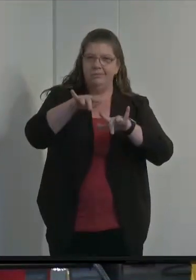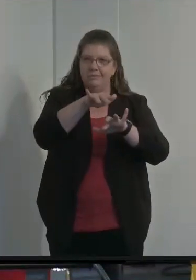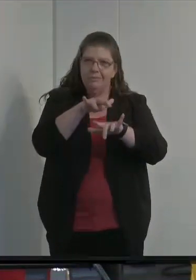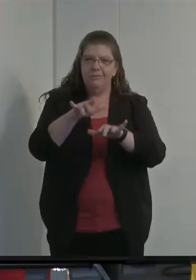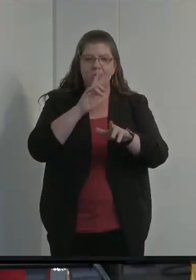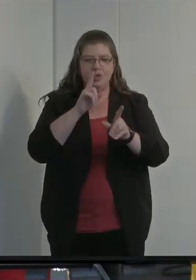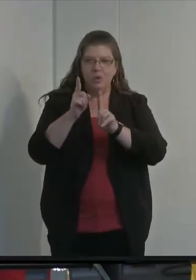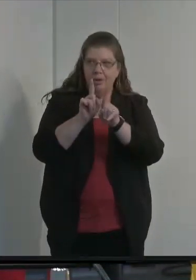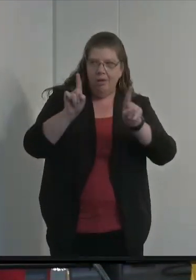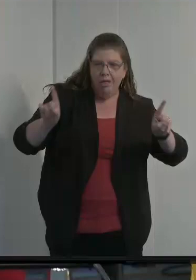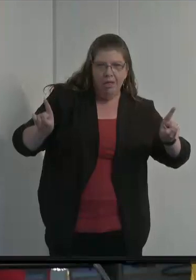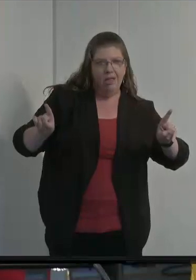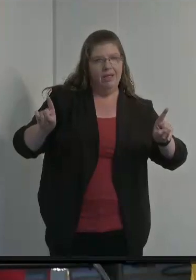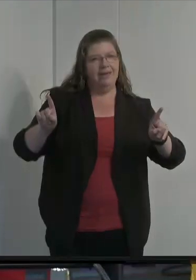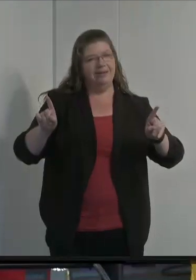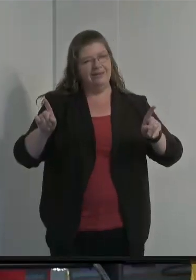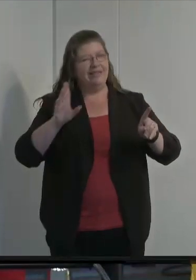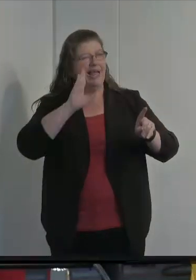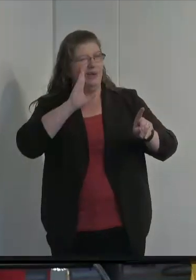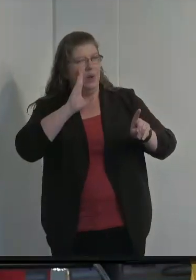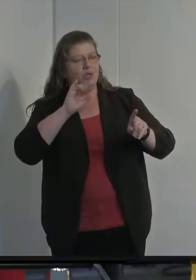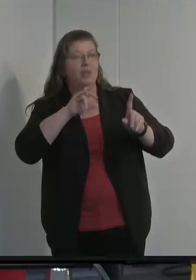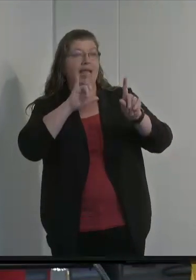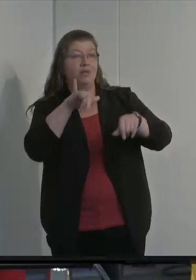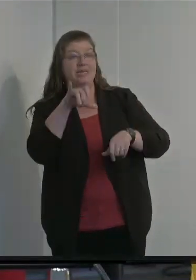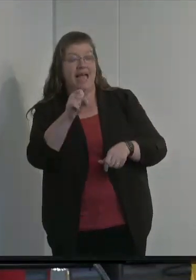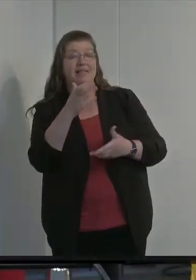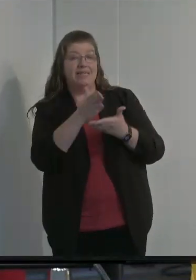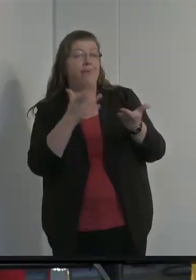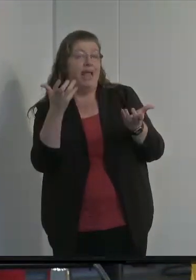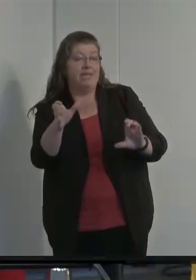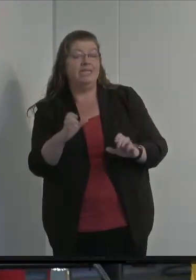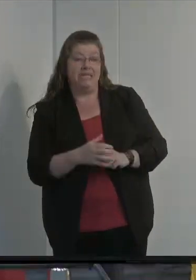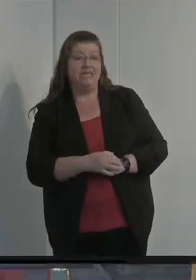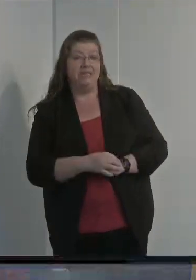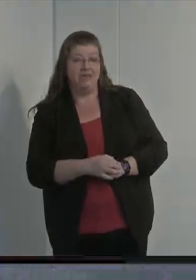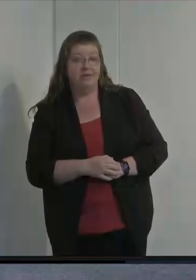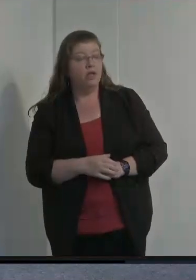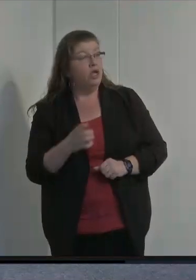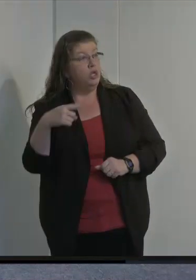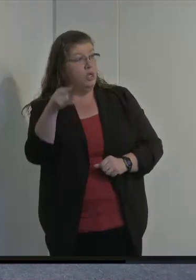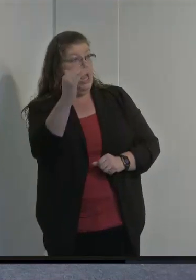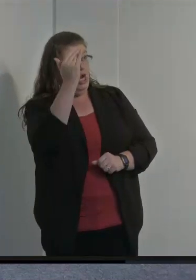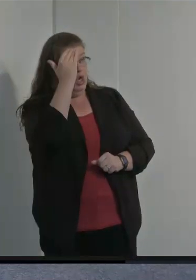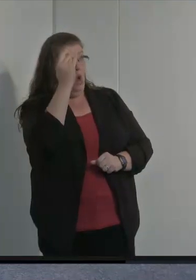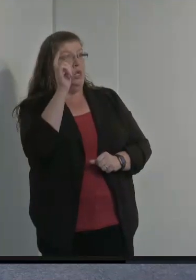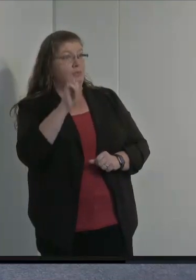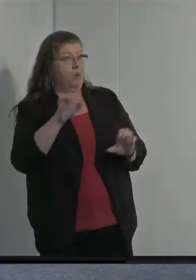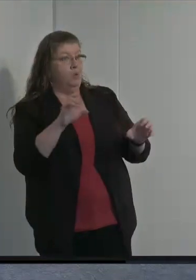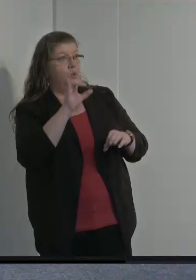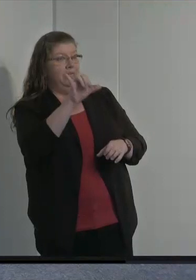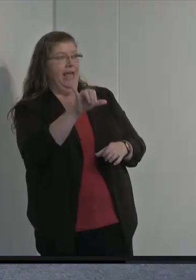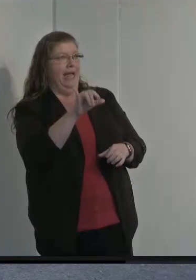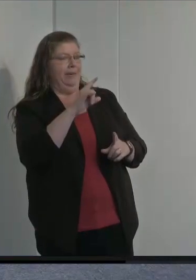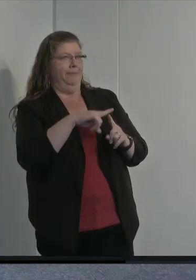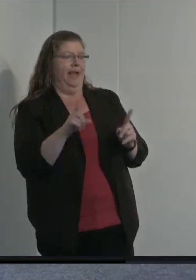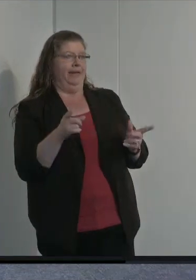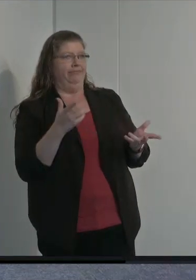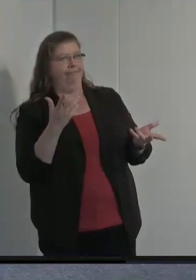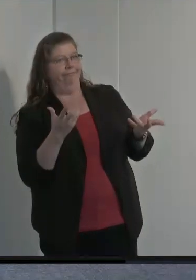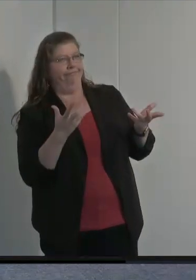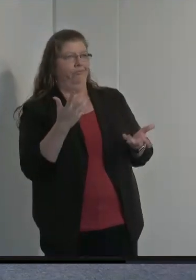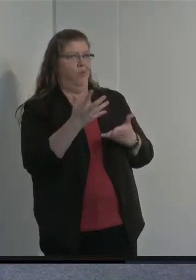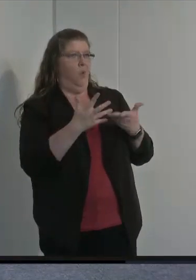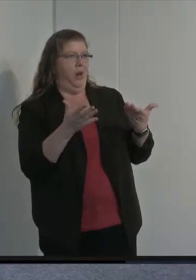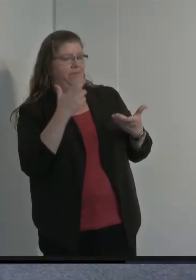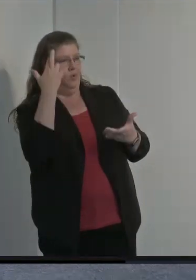social distancing. So yes, the answer is yes. So they know they're supposed to do that, but for whatever